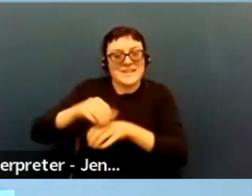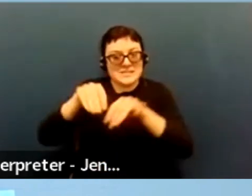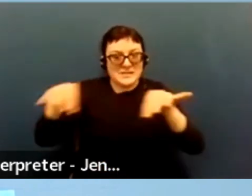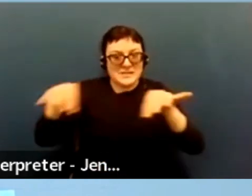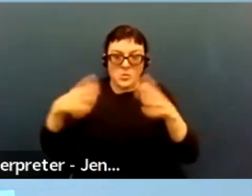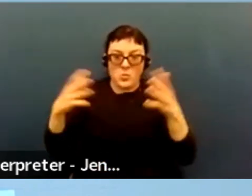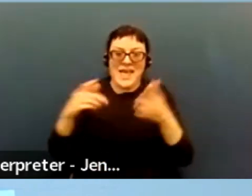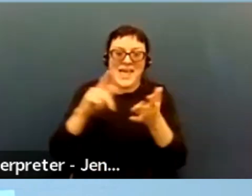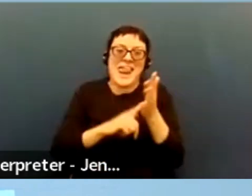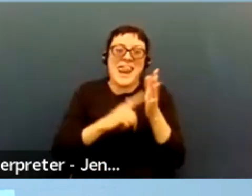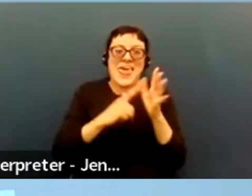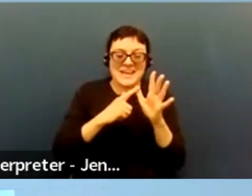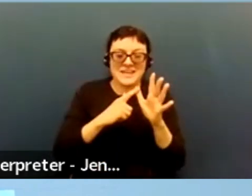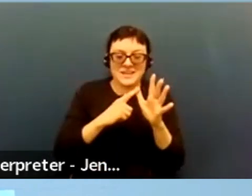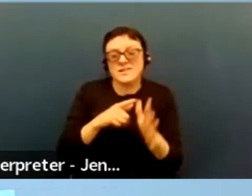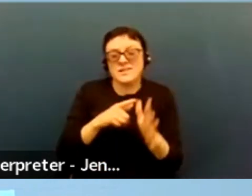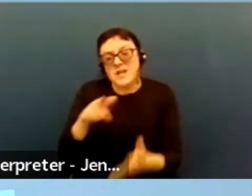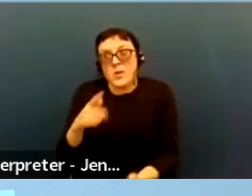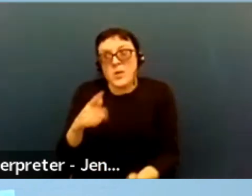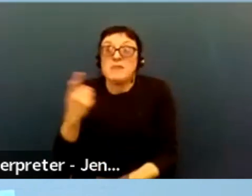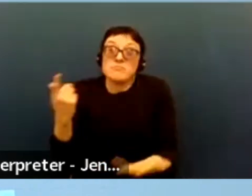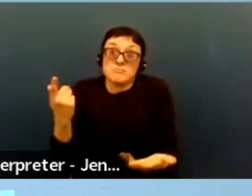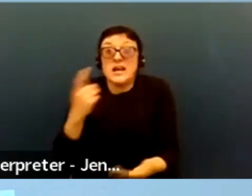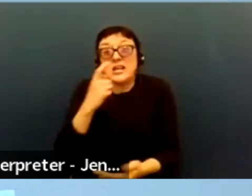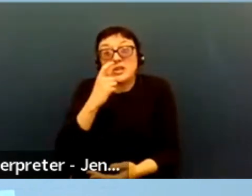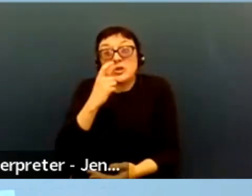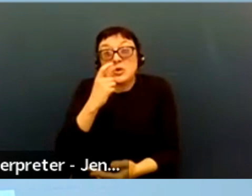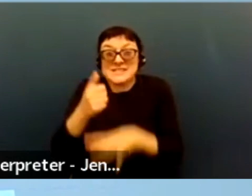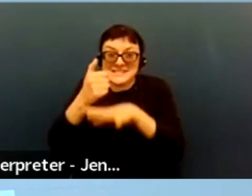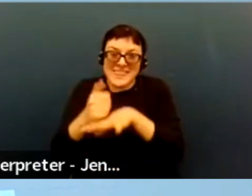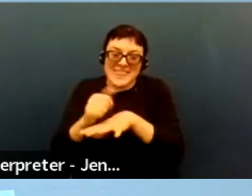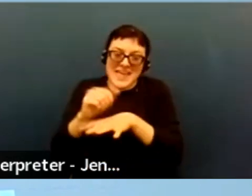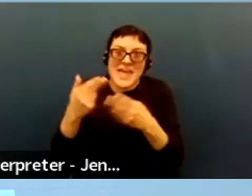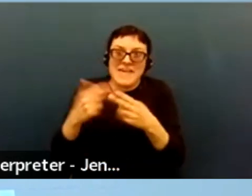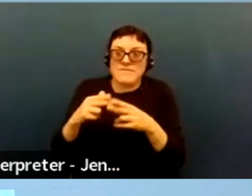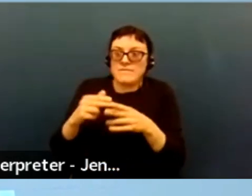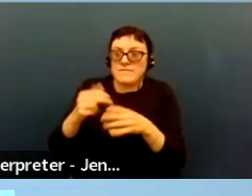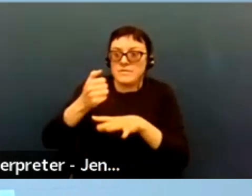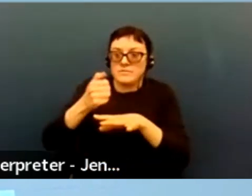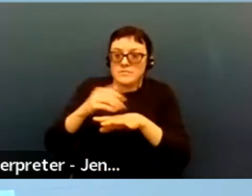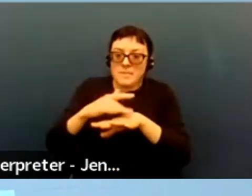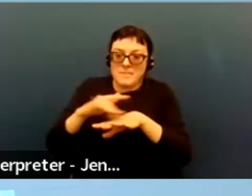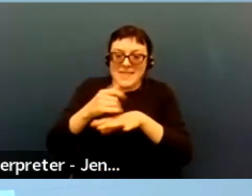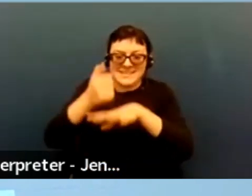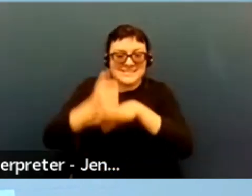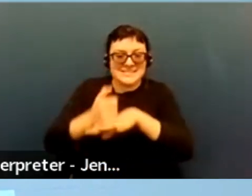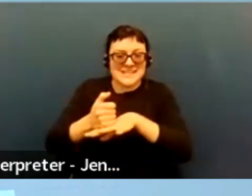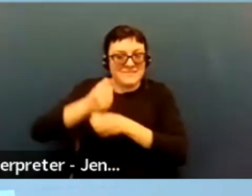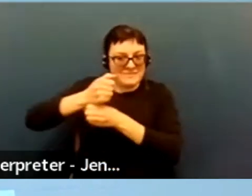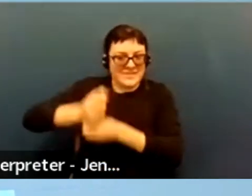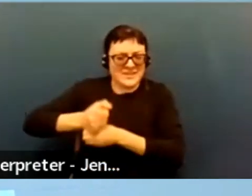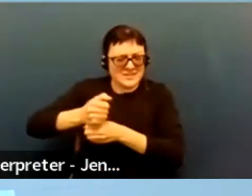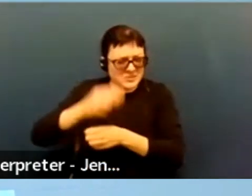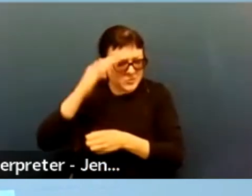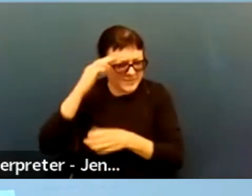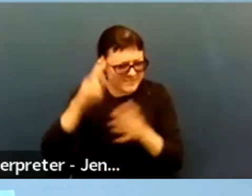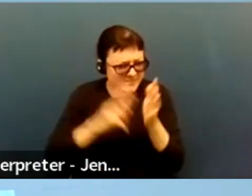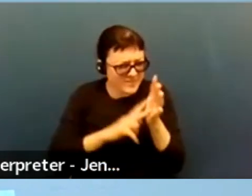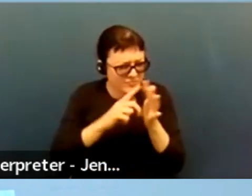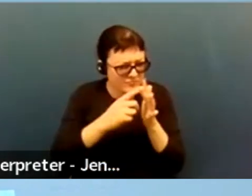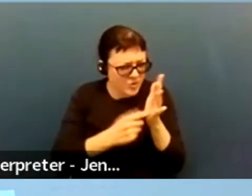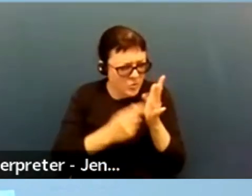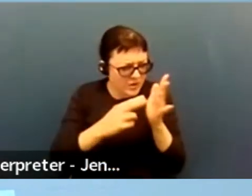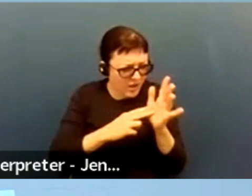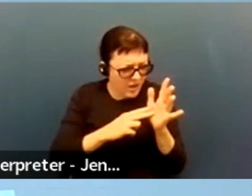said it all there. And it's kind of like Venice Beach. And I think they call it, what's the town again? That Verona? So